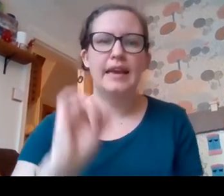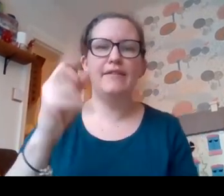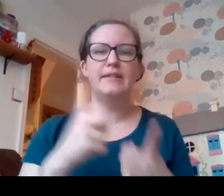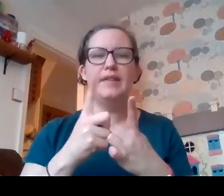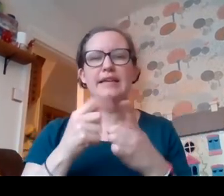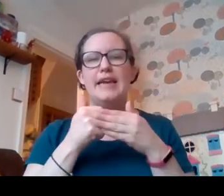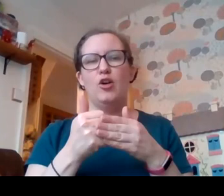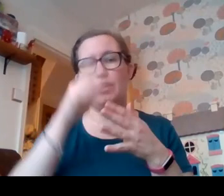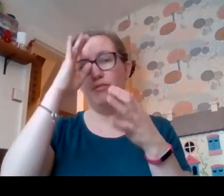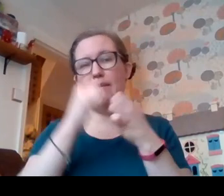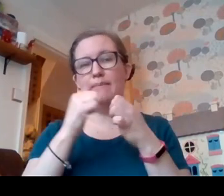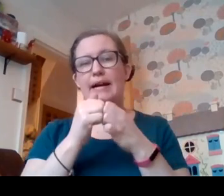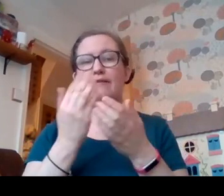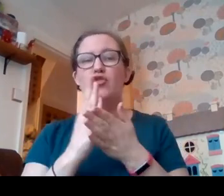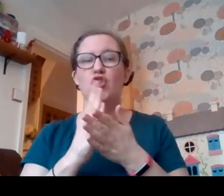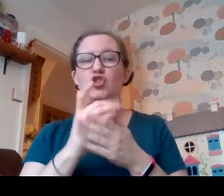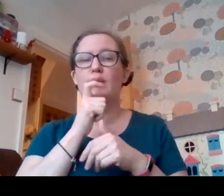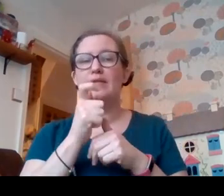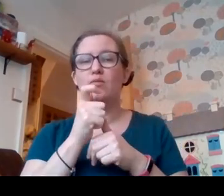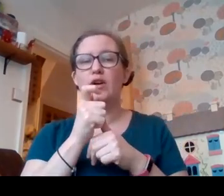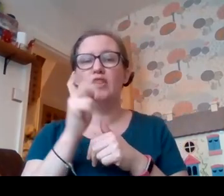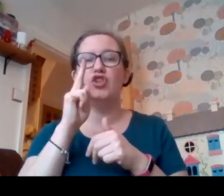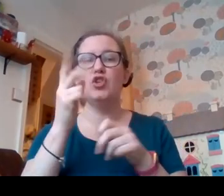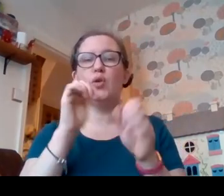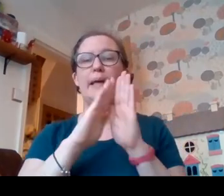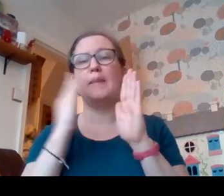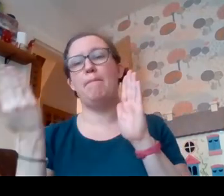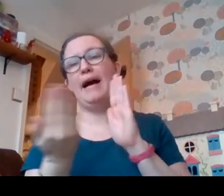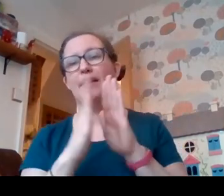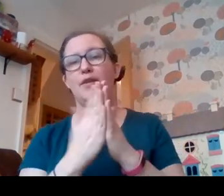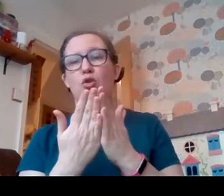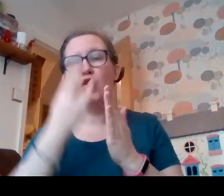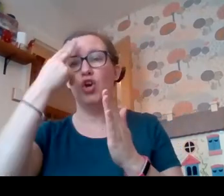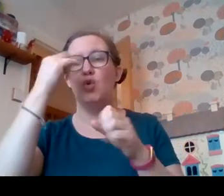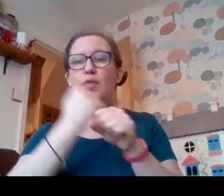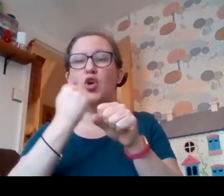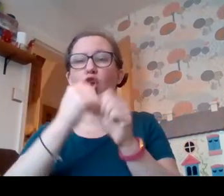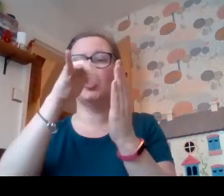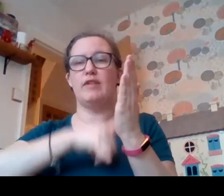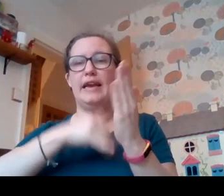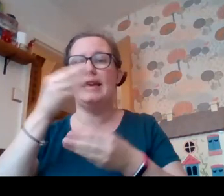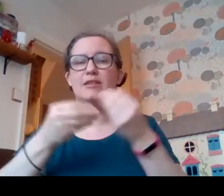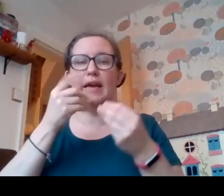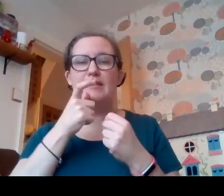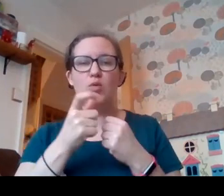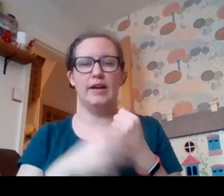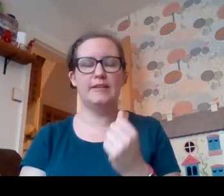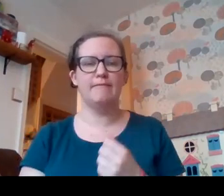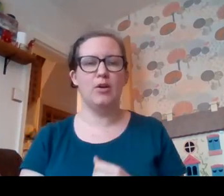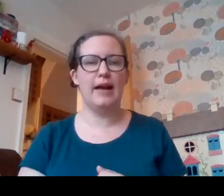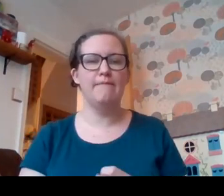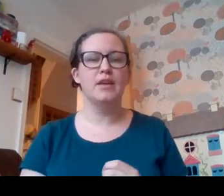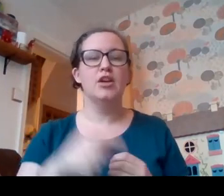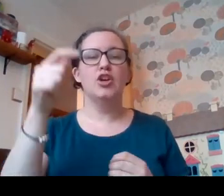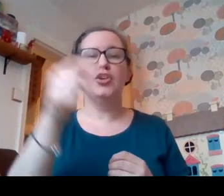Okay, here are some things to help you. Remember, if you're not sure about some words, you can look in the back of the book called the glossary, and it explains